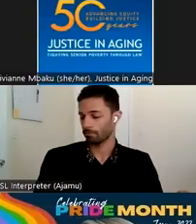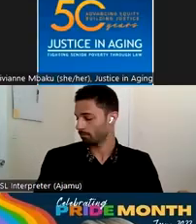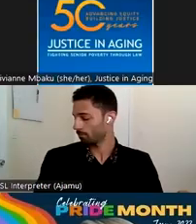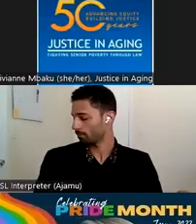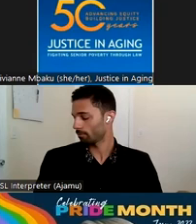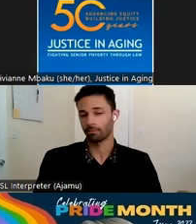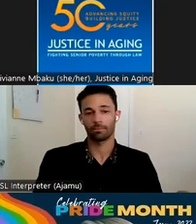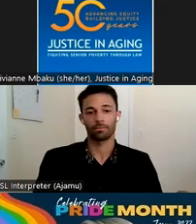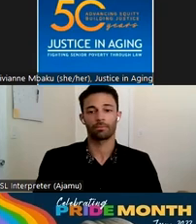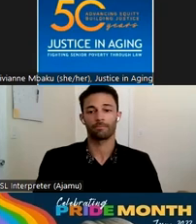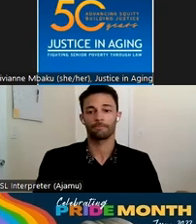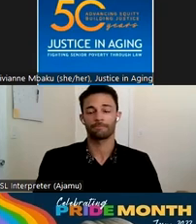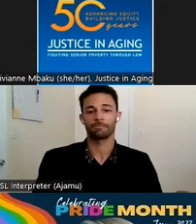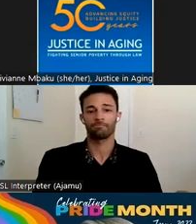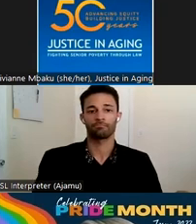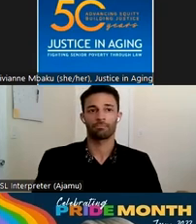um